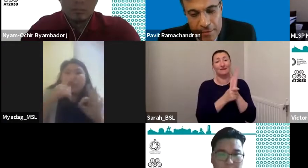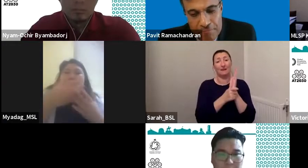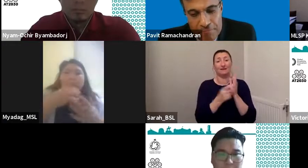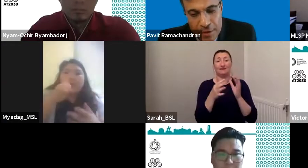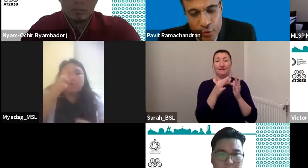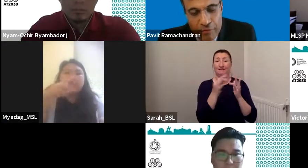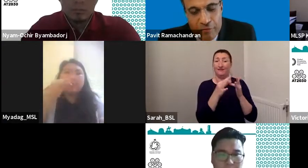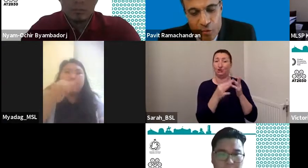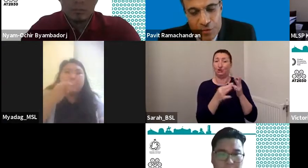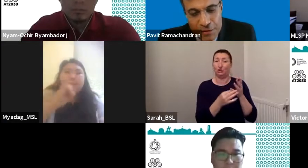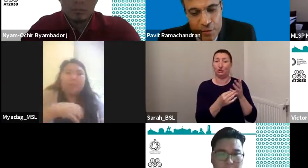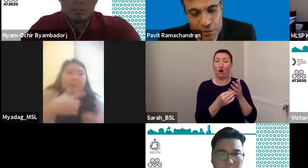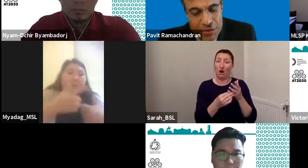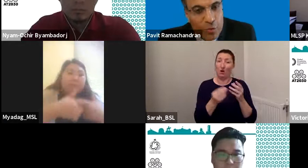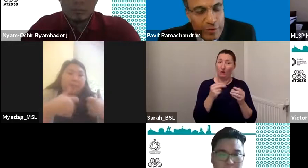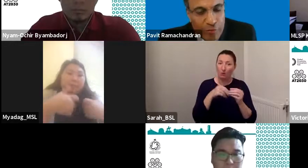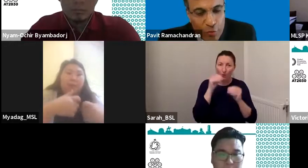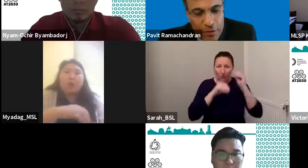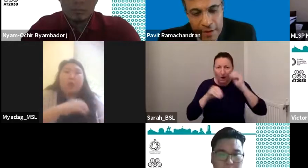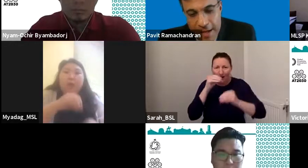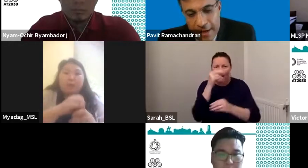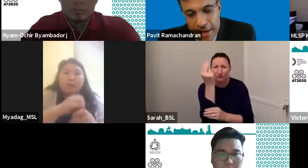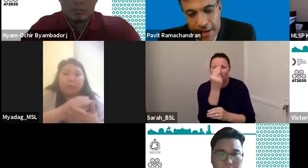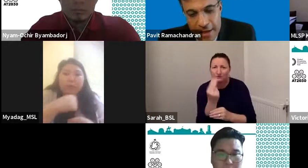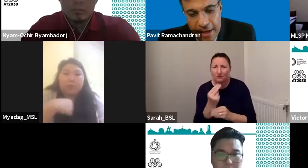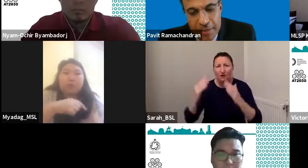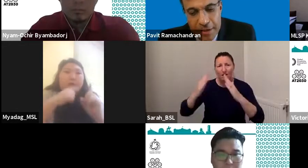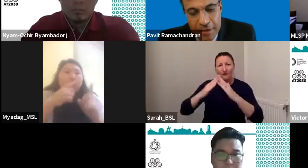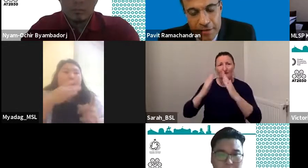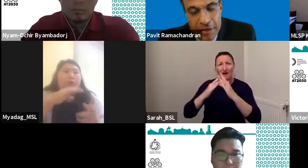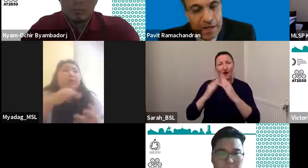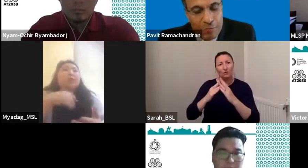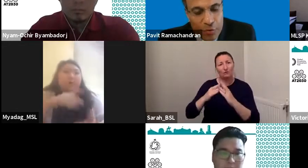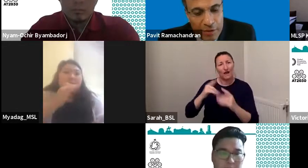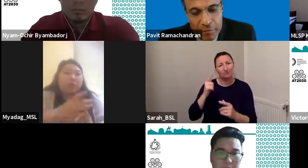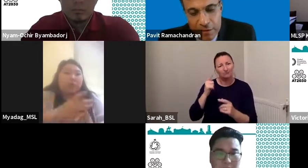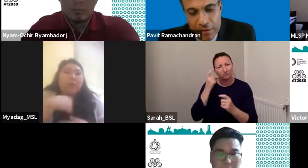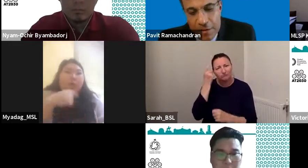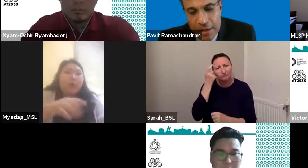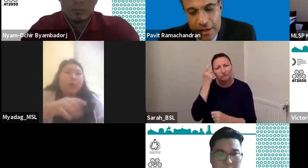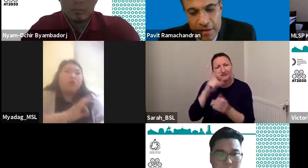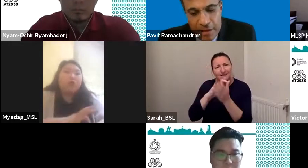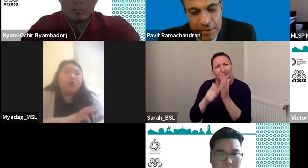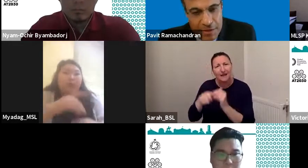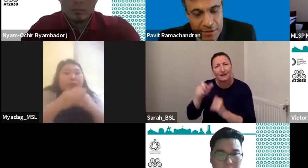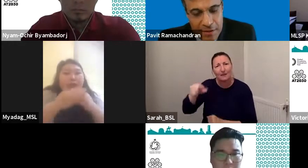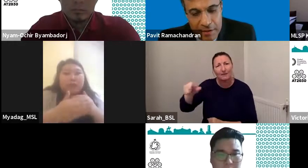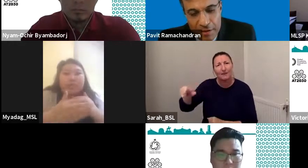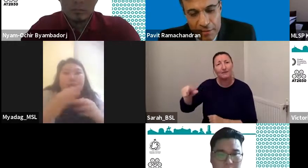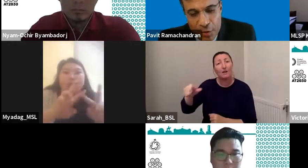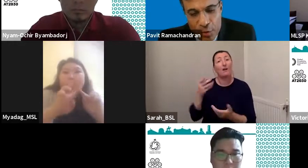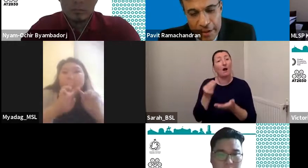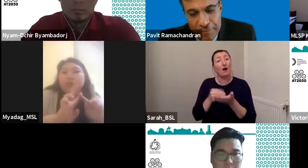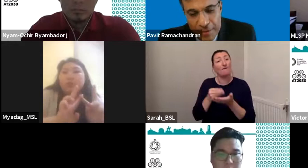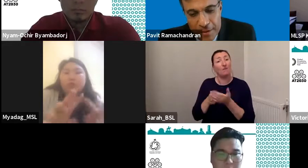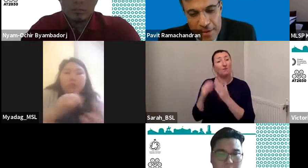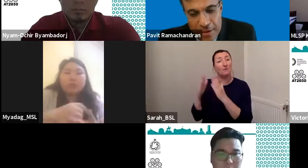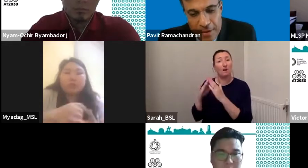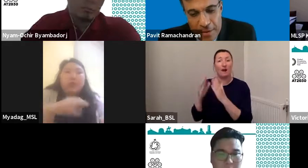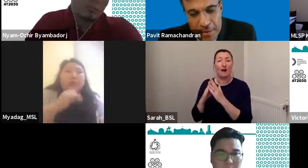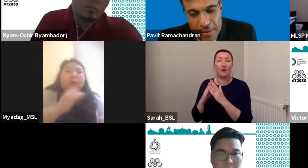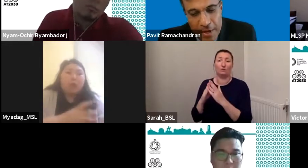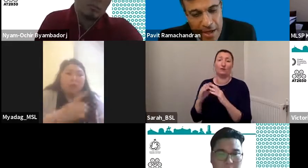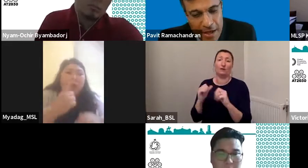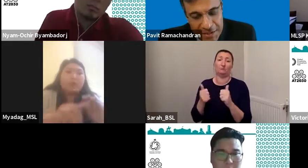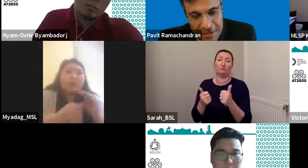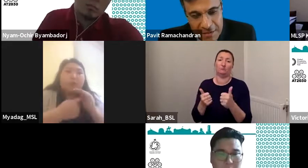are looking forward to this project going forward and helping create a more livable environment here in Mongolia.